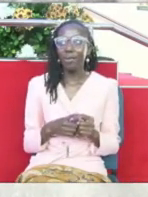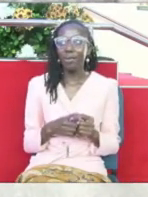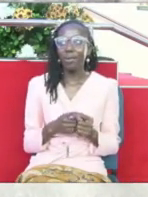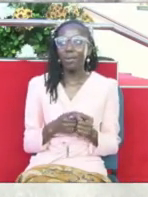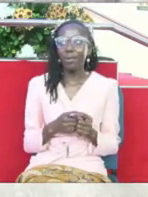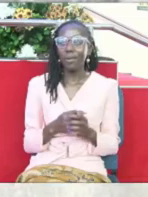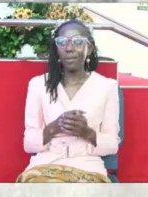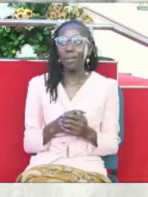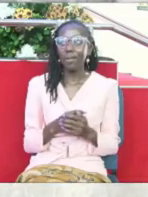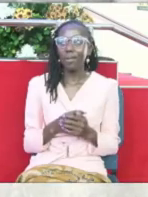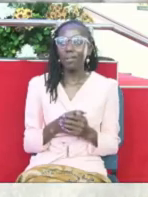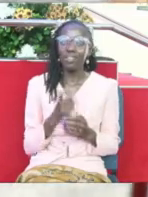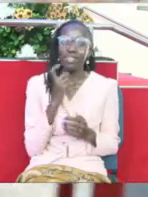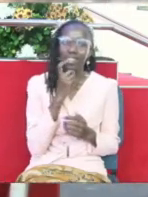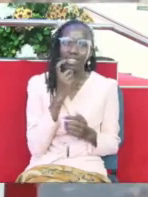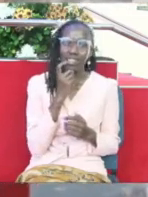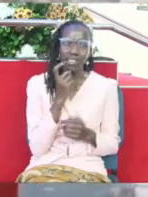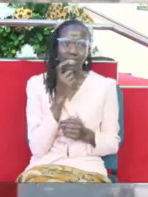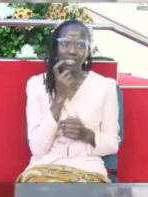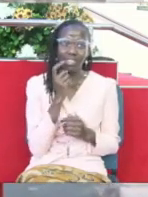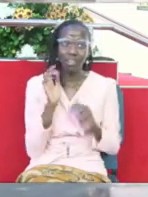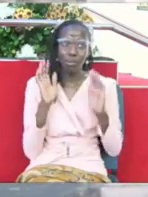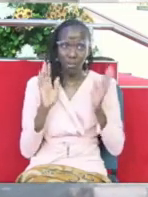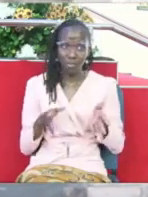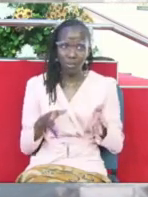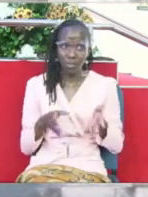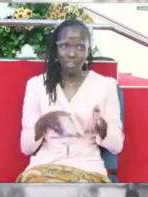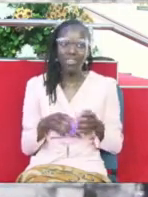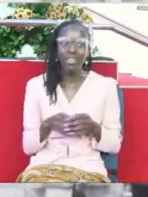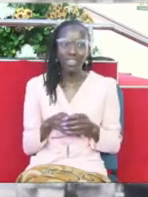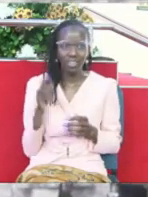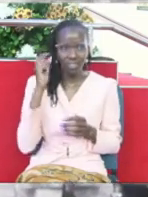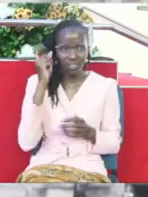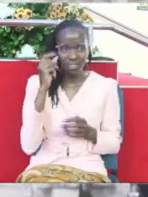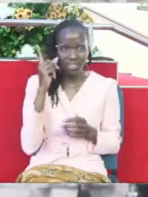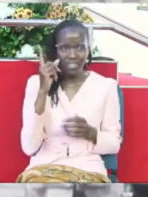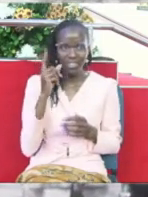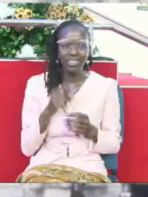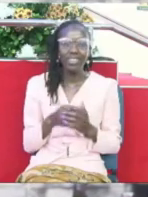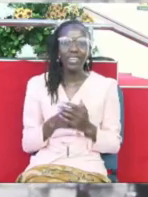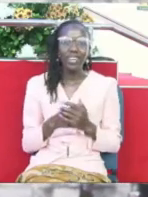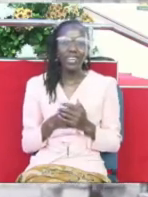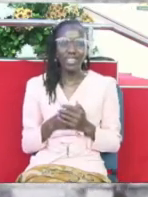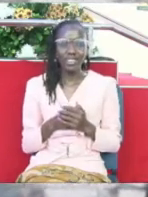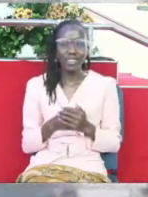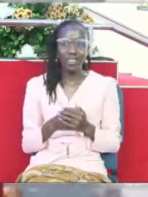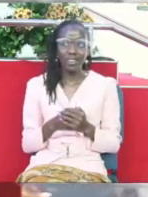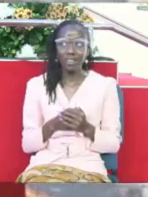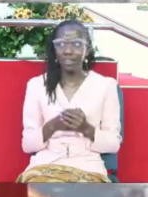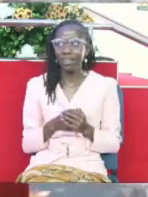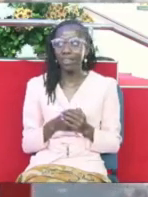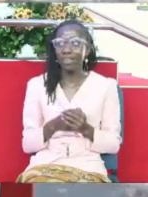hiyo ndio njia bora zaidi ya kukimbia. And so they left and they went jogging. The mzungu also decided, kama huku Afrika kuna fanya.